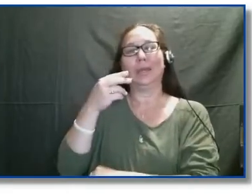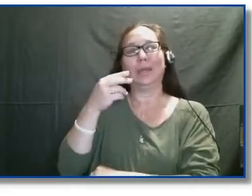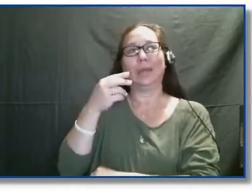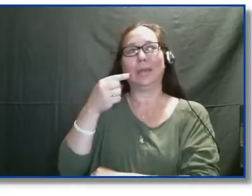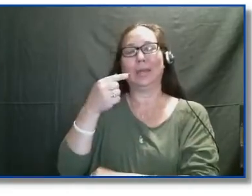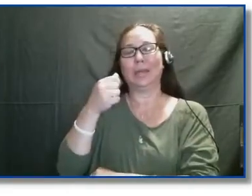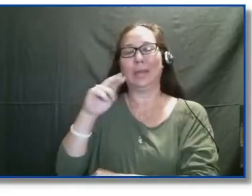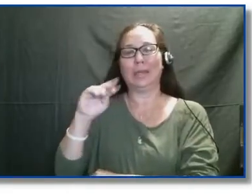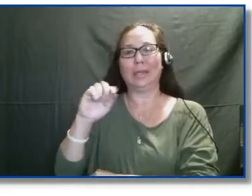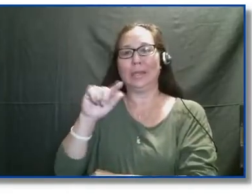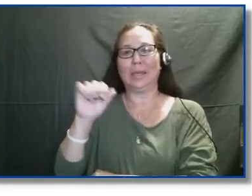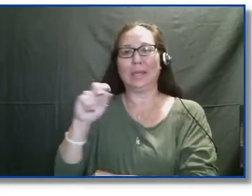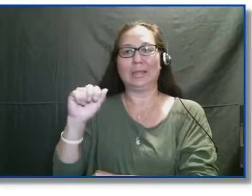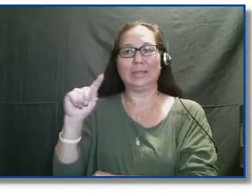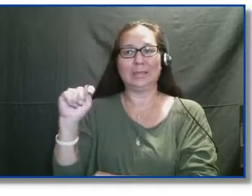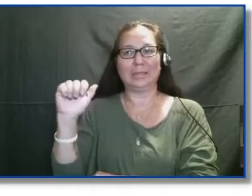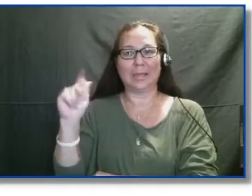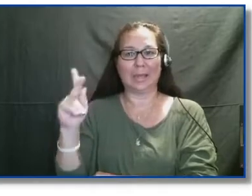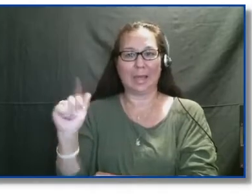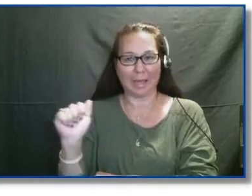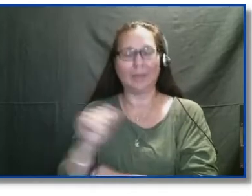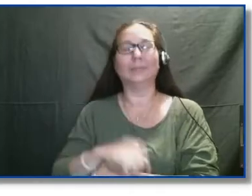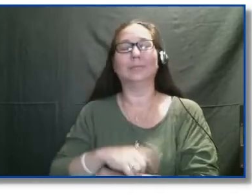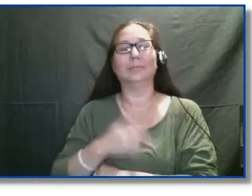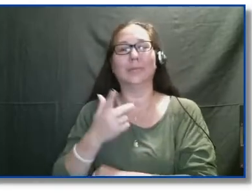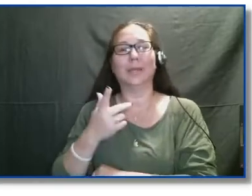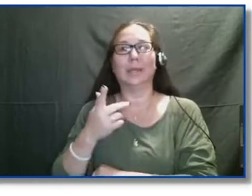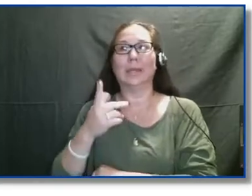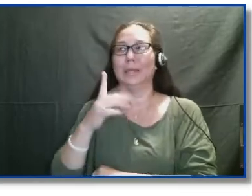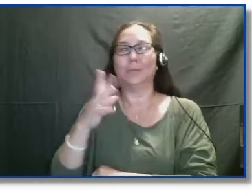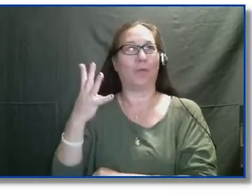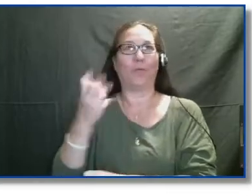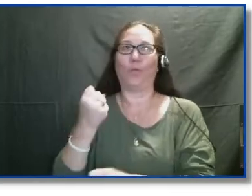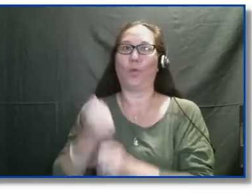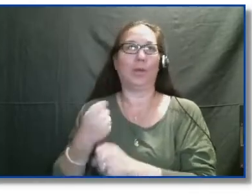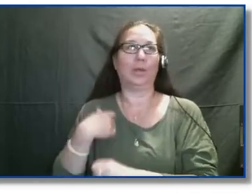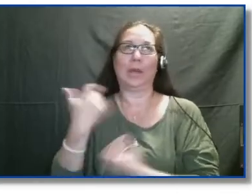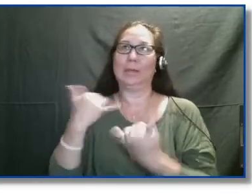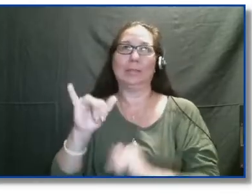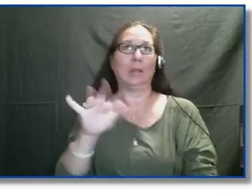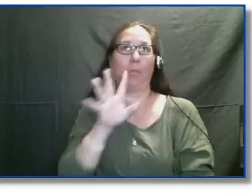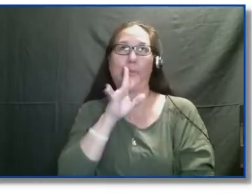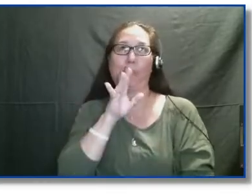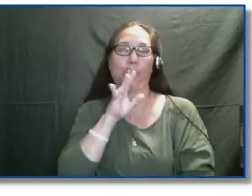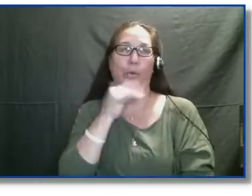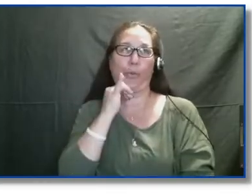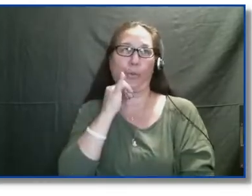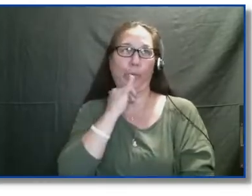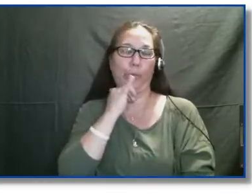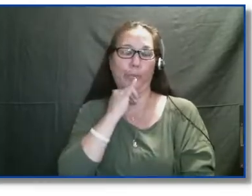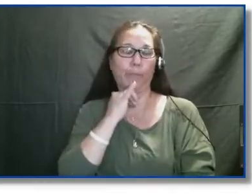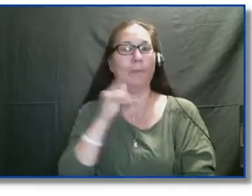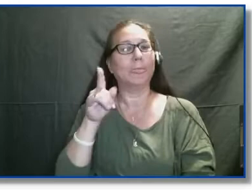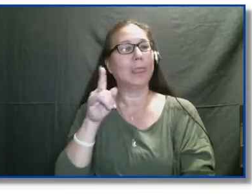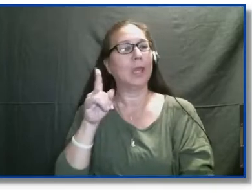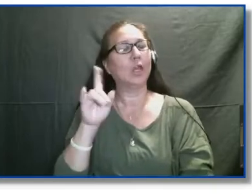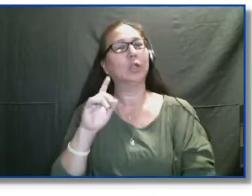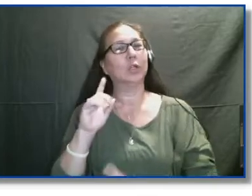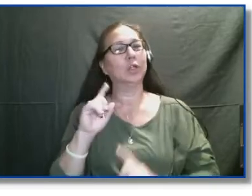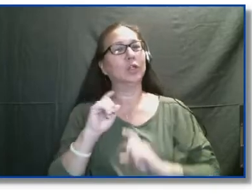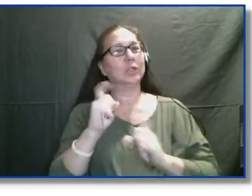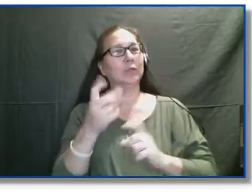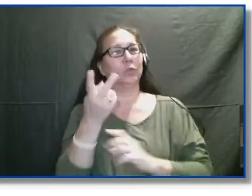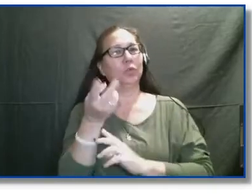She helped me pronounce her name, but I still get it wrong. It's been 4 years and I still get it wrong. Who's giving two great